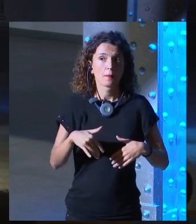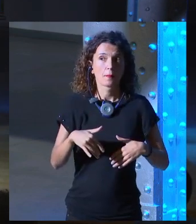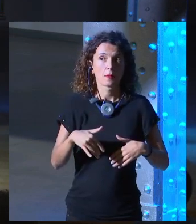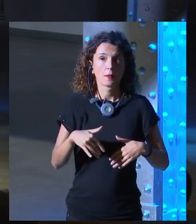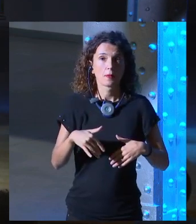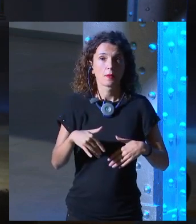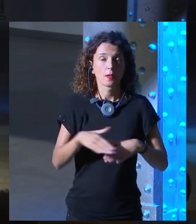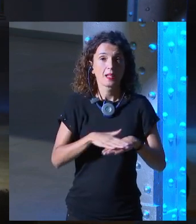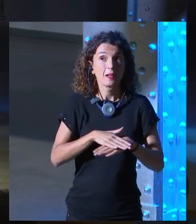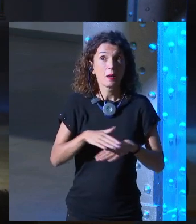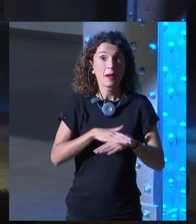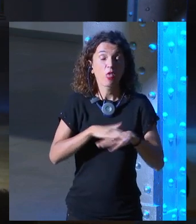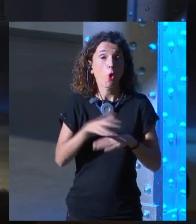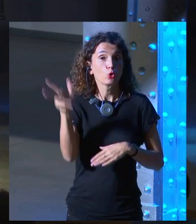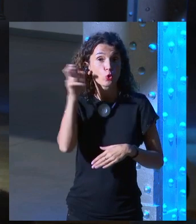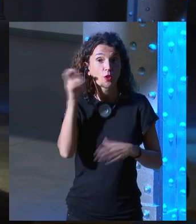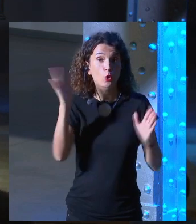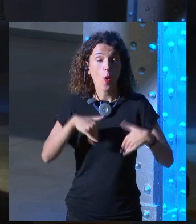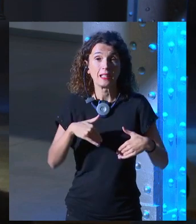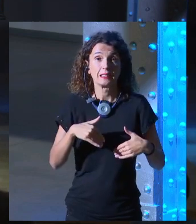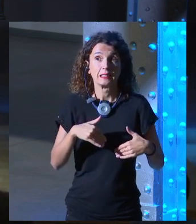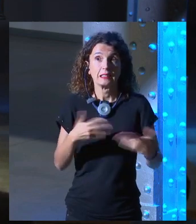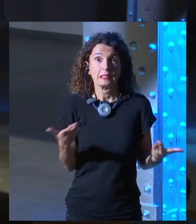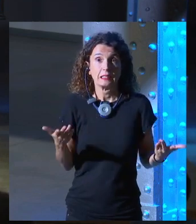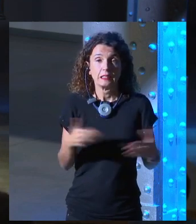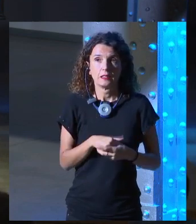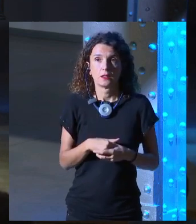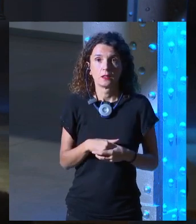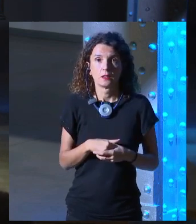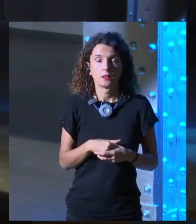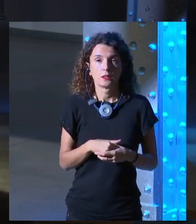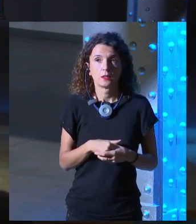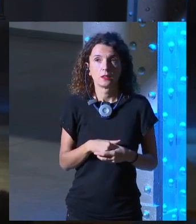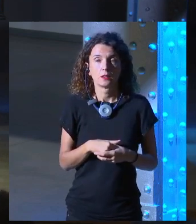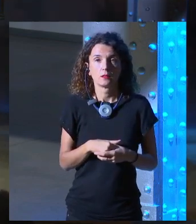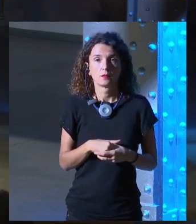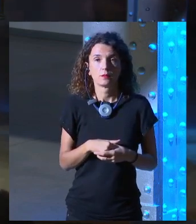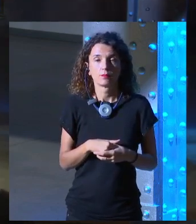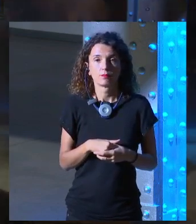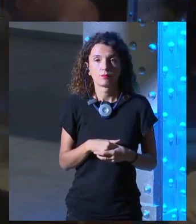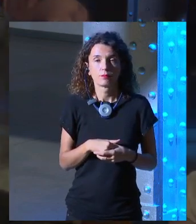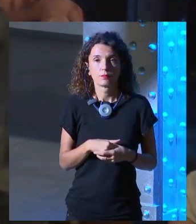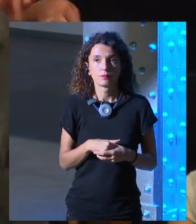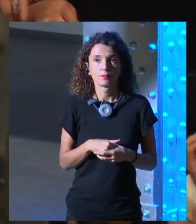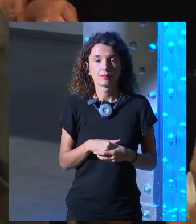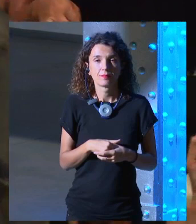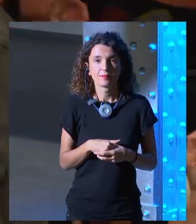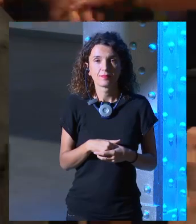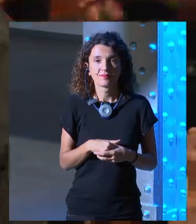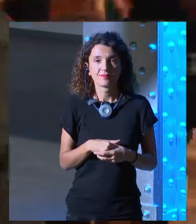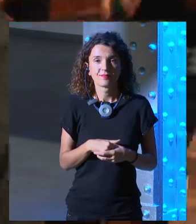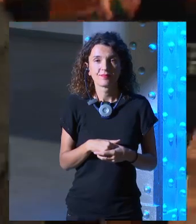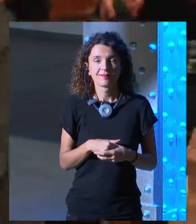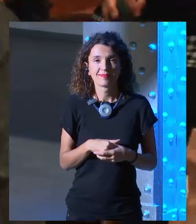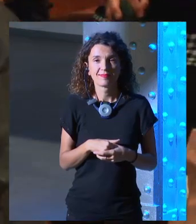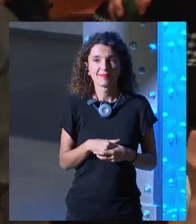your comments on T.S. Eliot's quartet poetry. The love you expressed. Have we got any microphones,